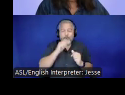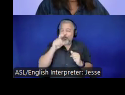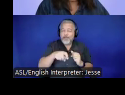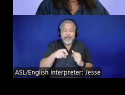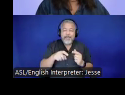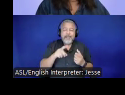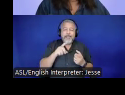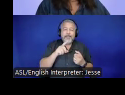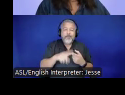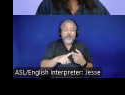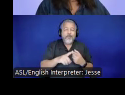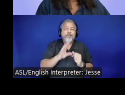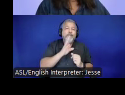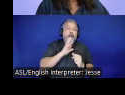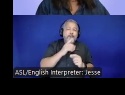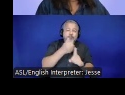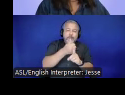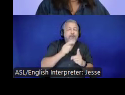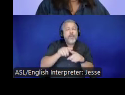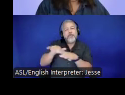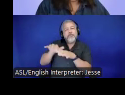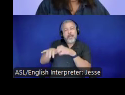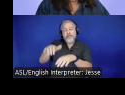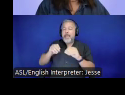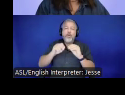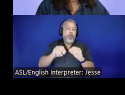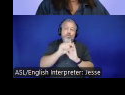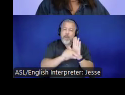in the chat and you won't be graded, I promise.